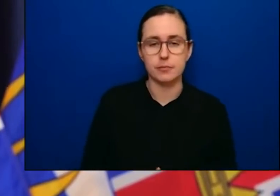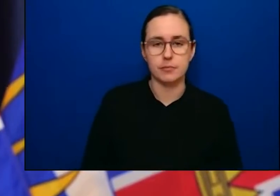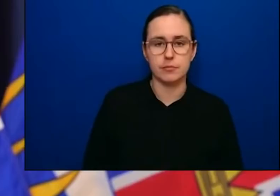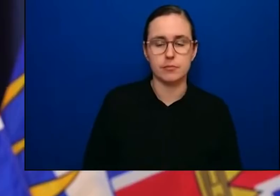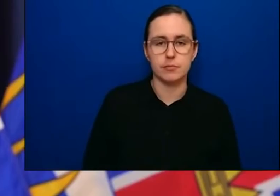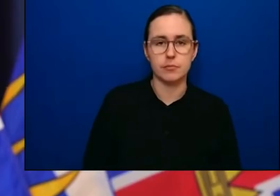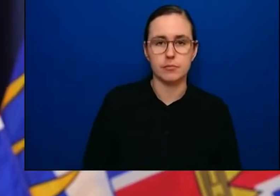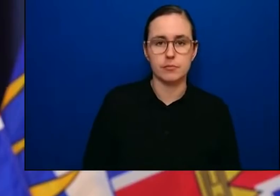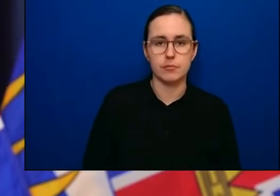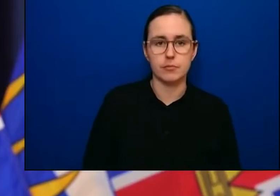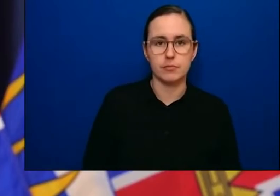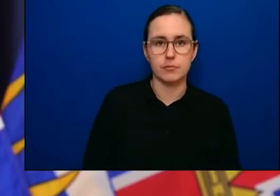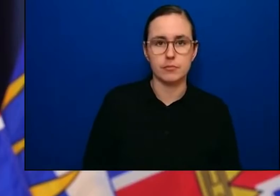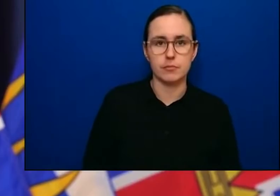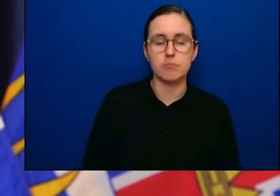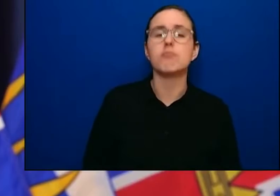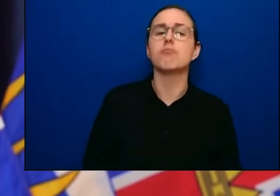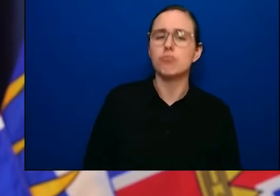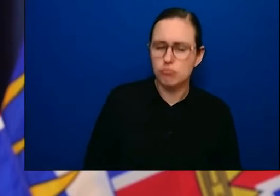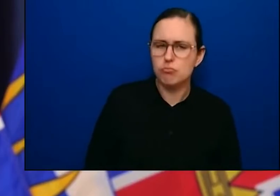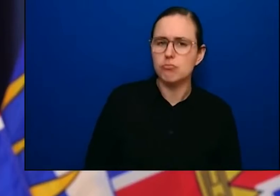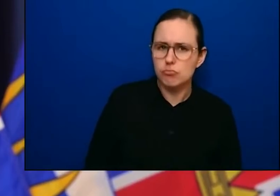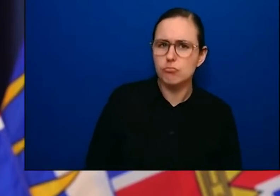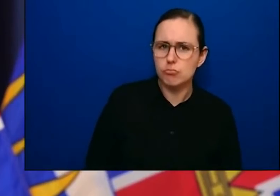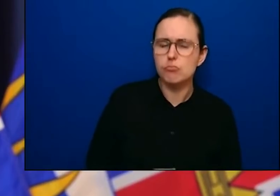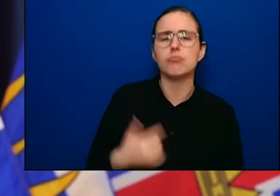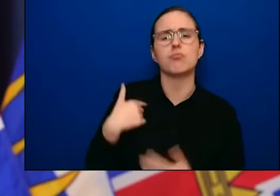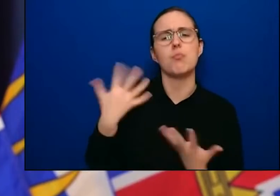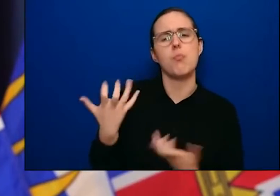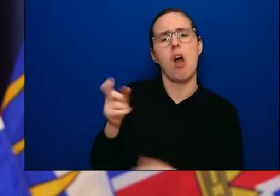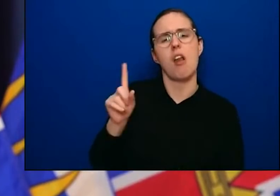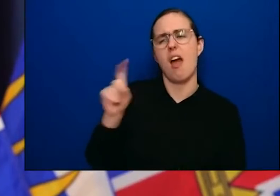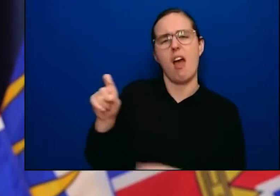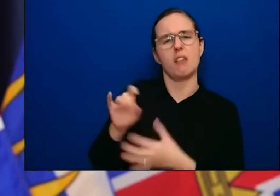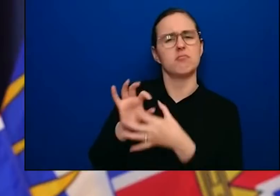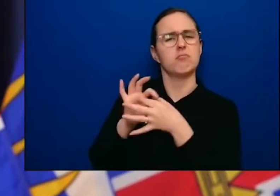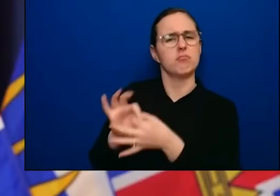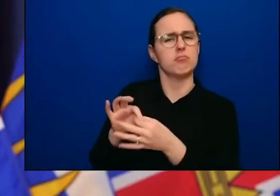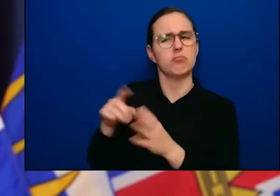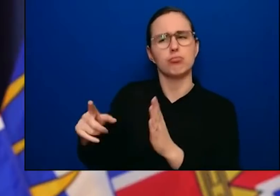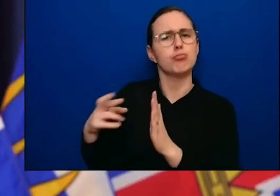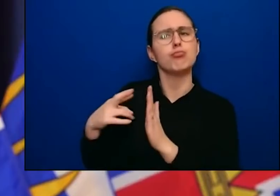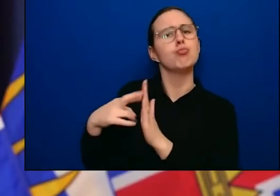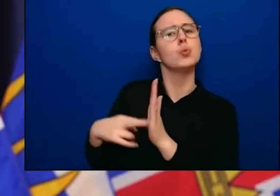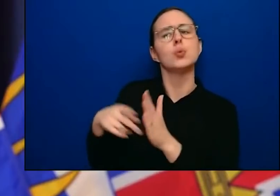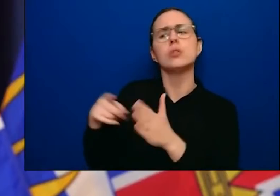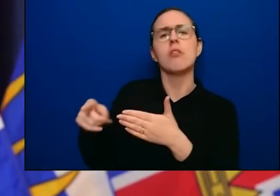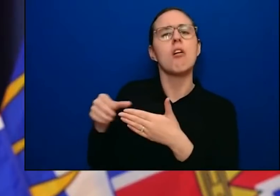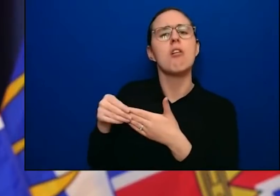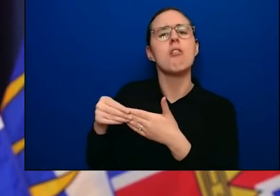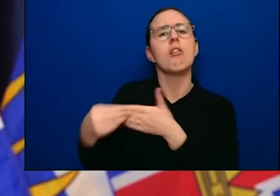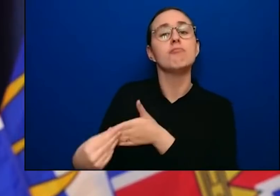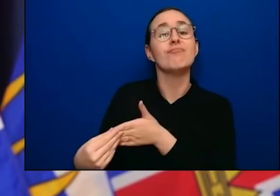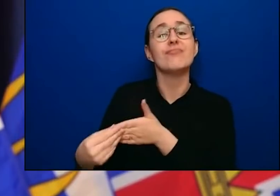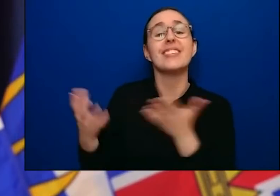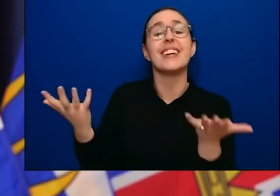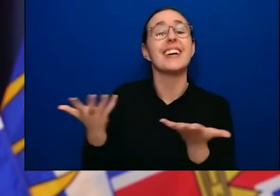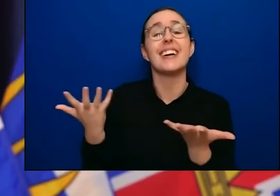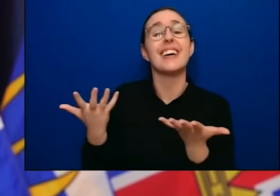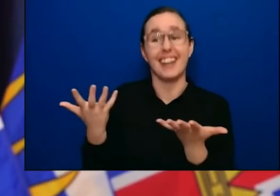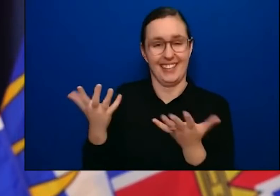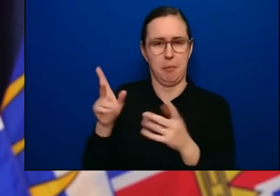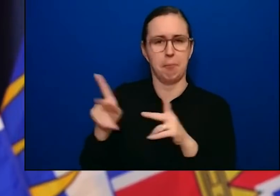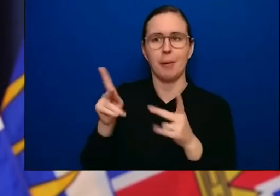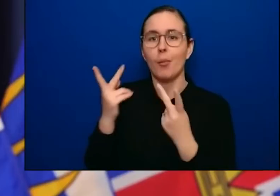regulations, and they tend to come to the Okanagan. And do we have any indication that they're bringing